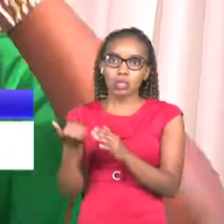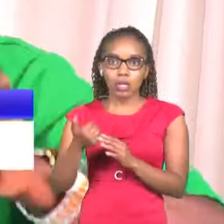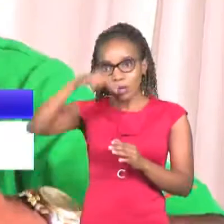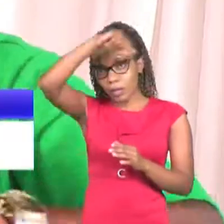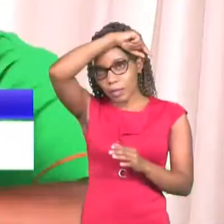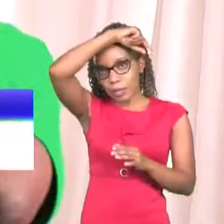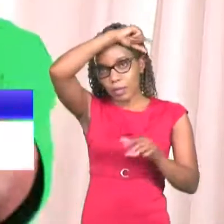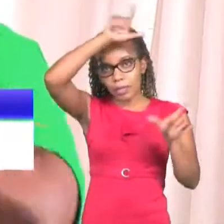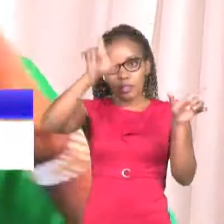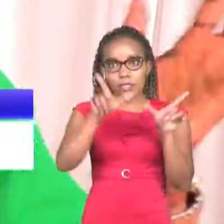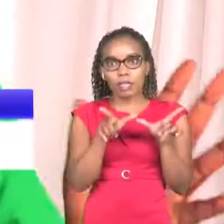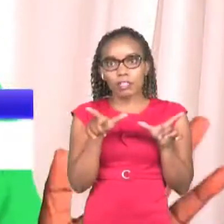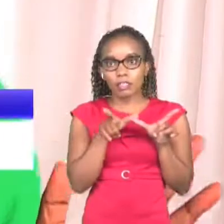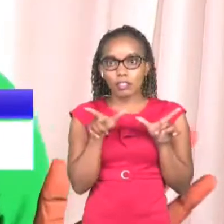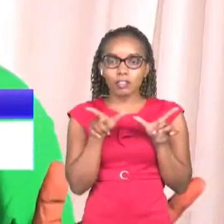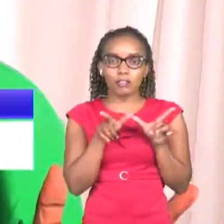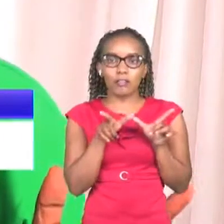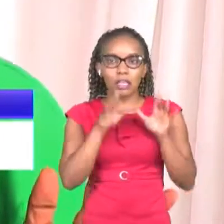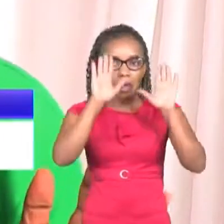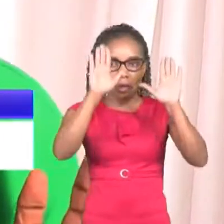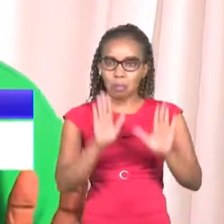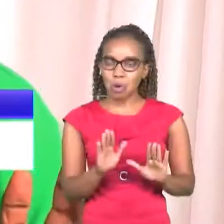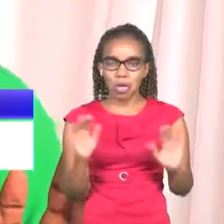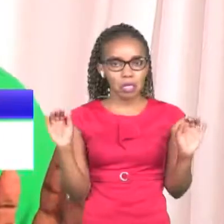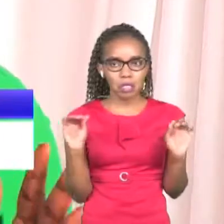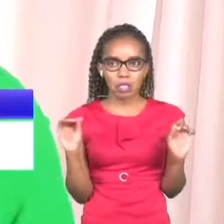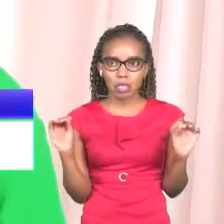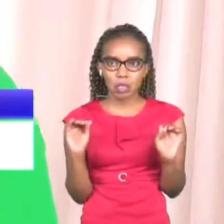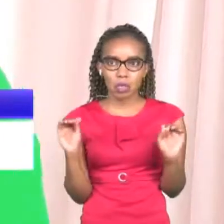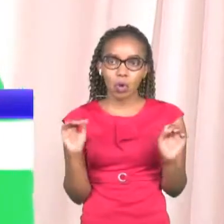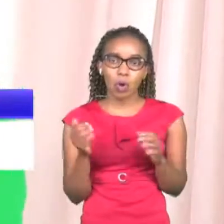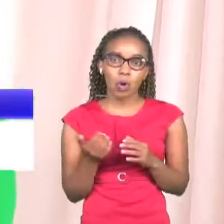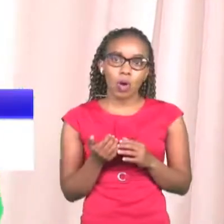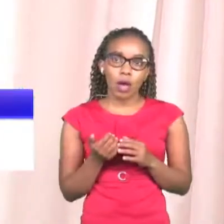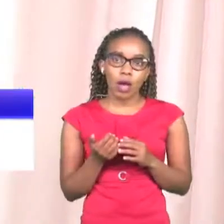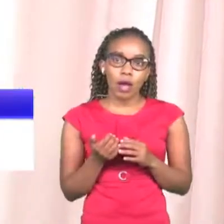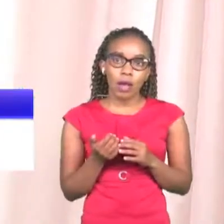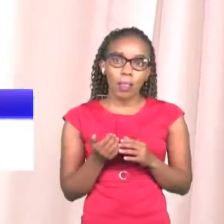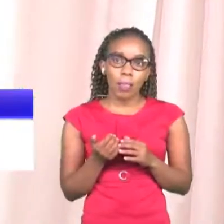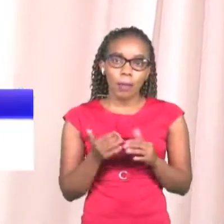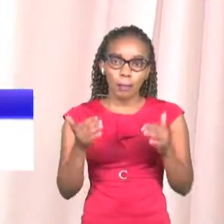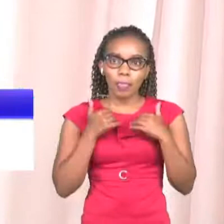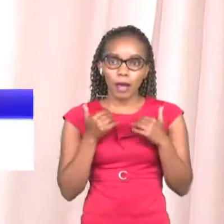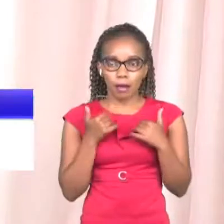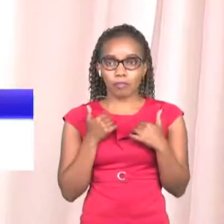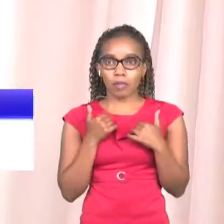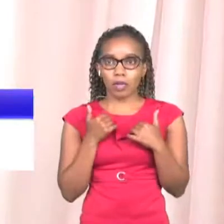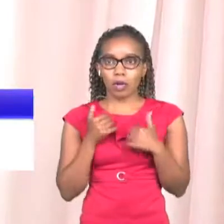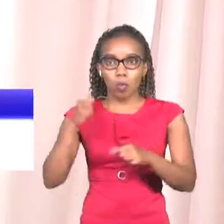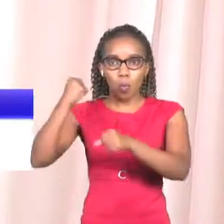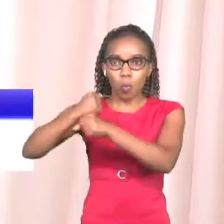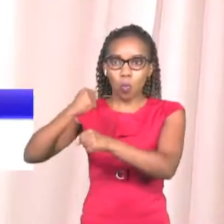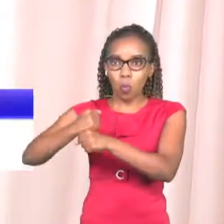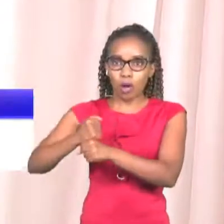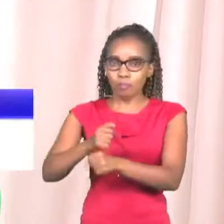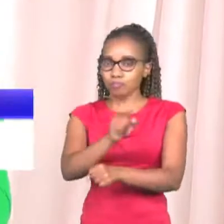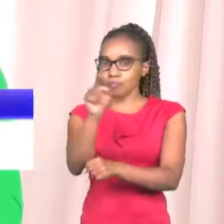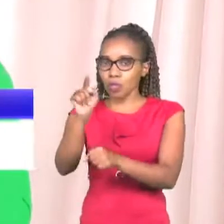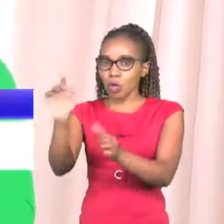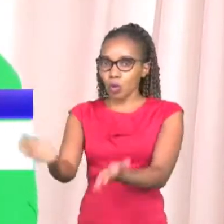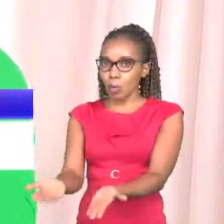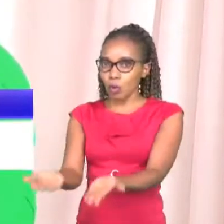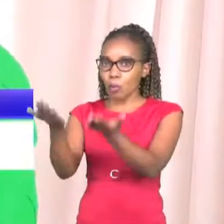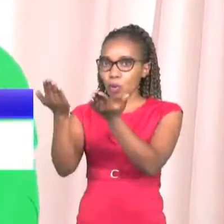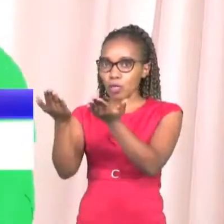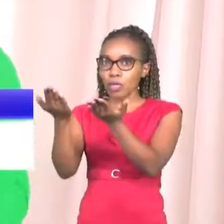and masters mean nothing. They have come up with what we call productivity, so that you are promoted. And that